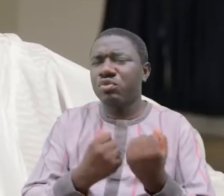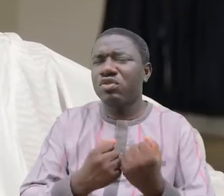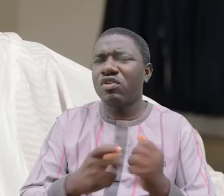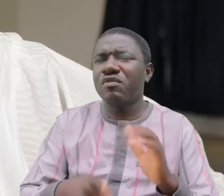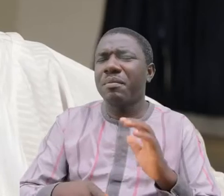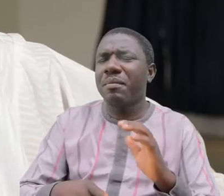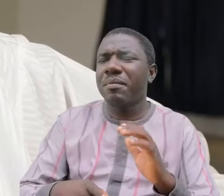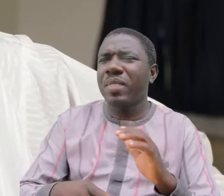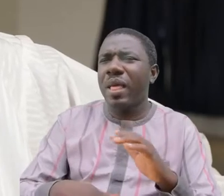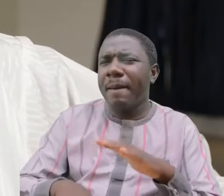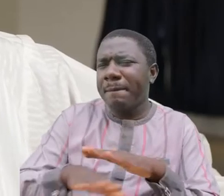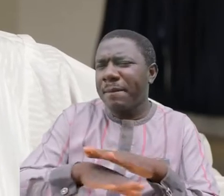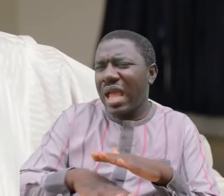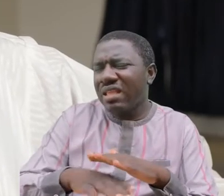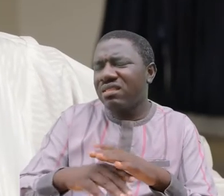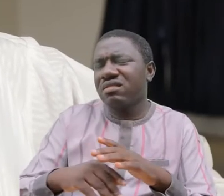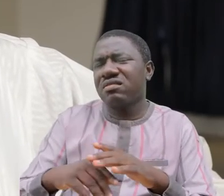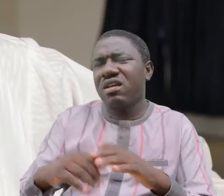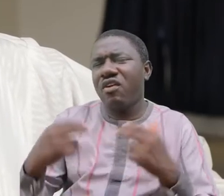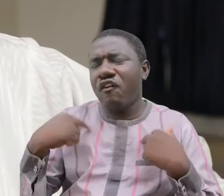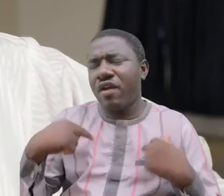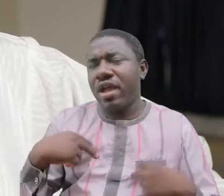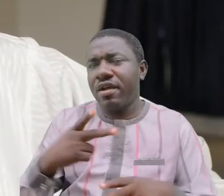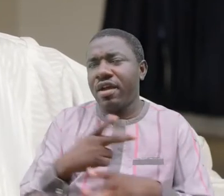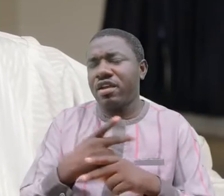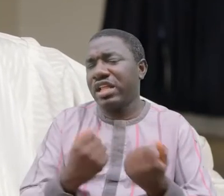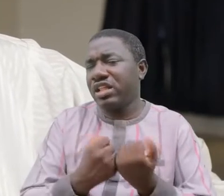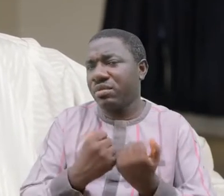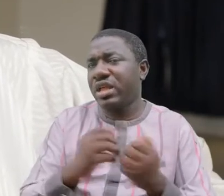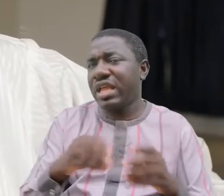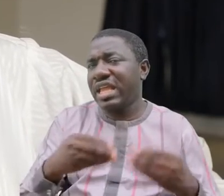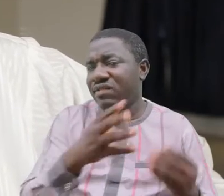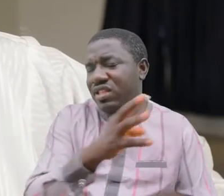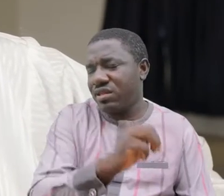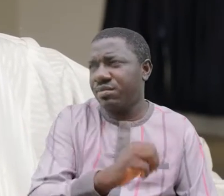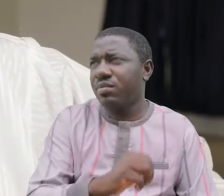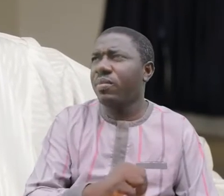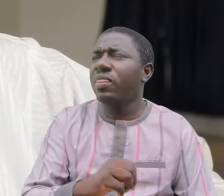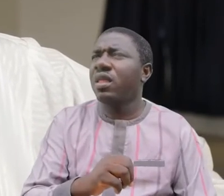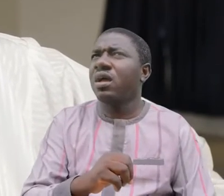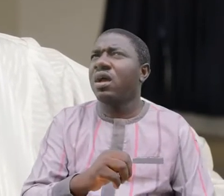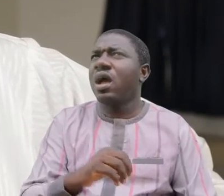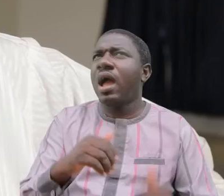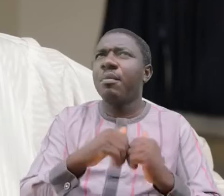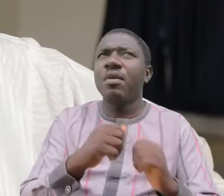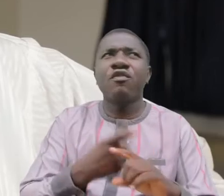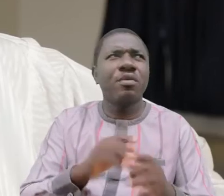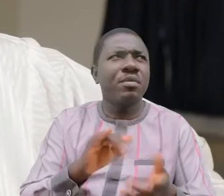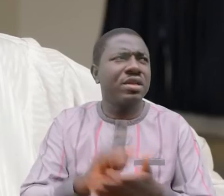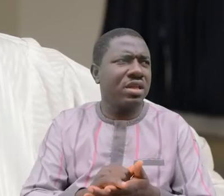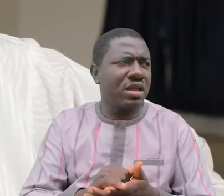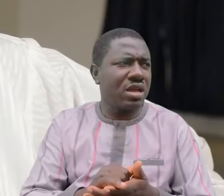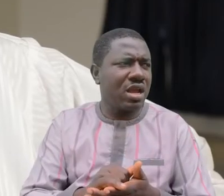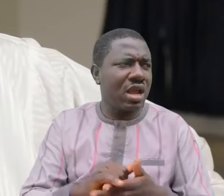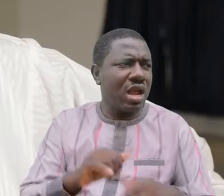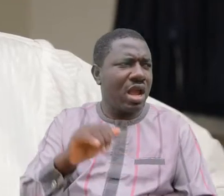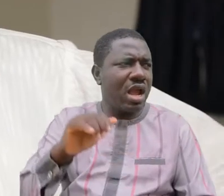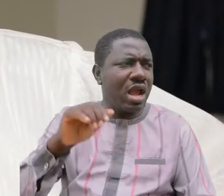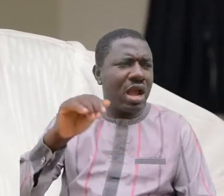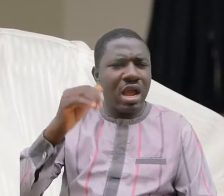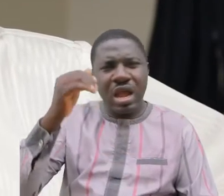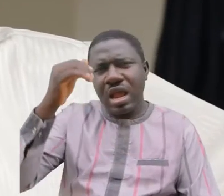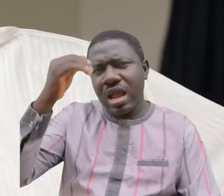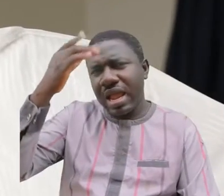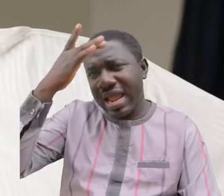healthcare provision funds enroll them. And apart from that, in Kano, we have what we call KET